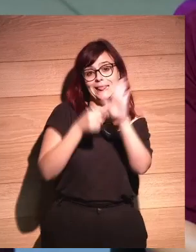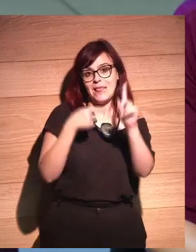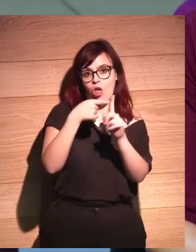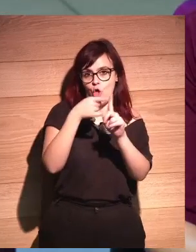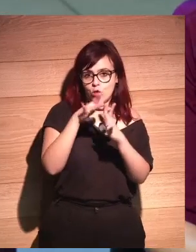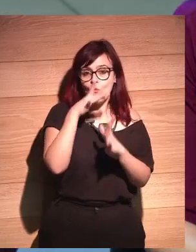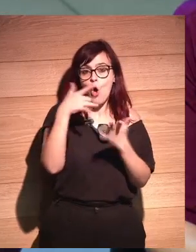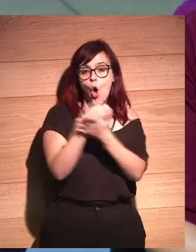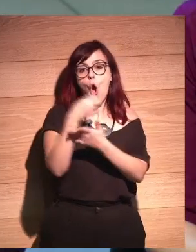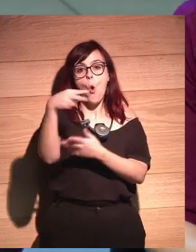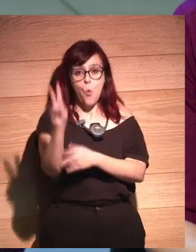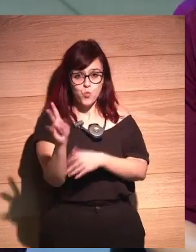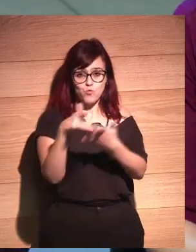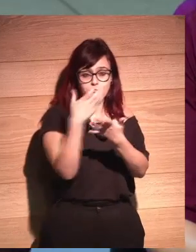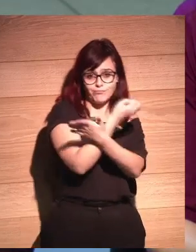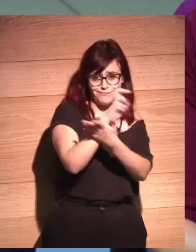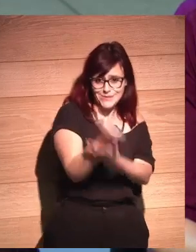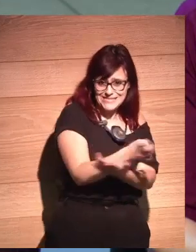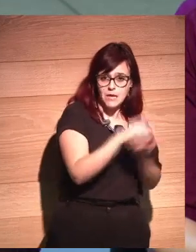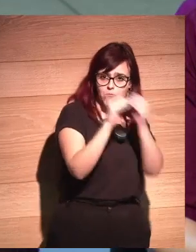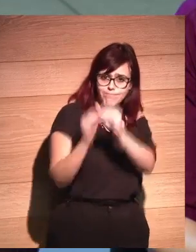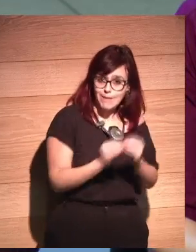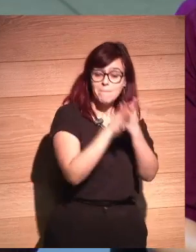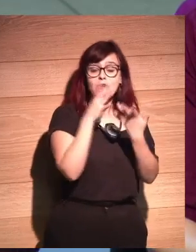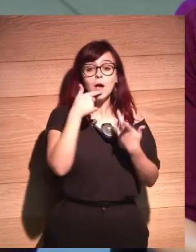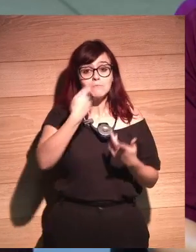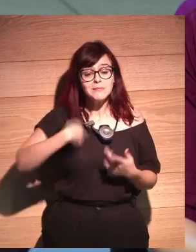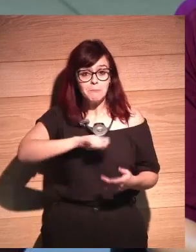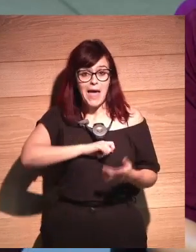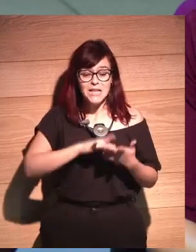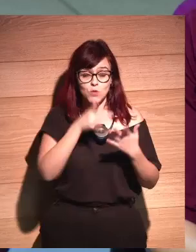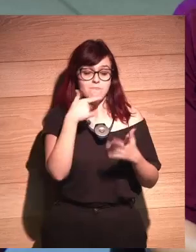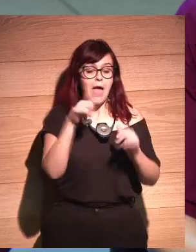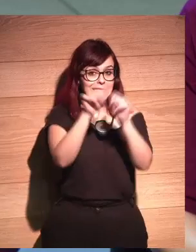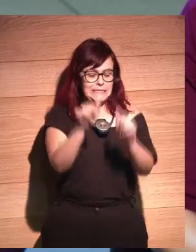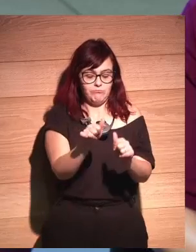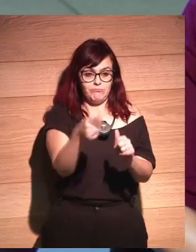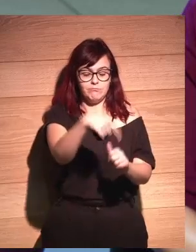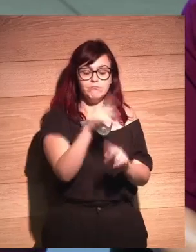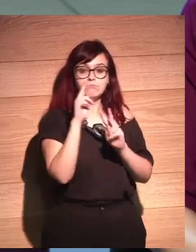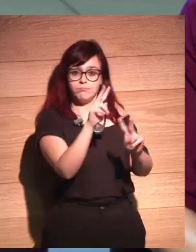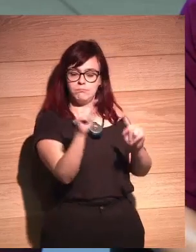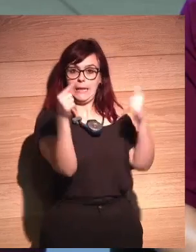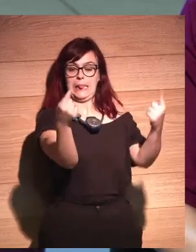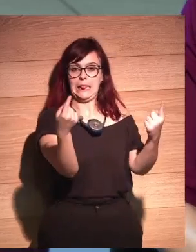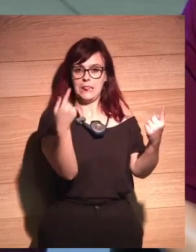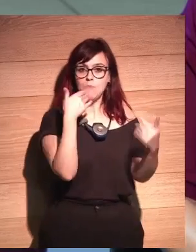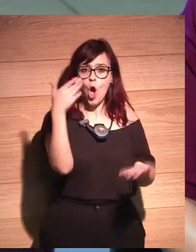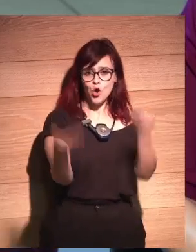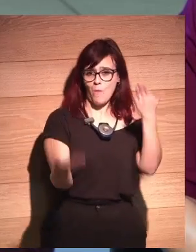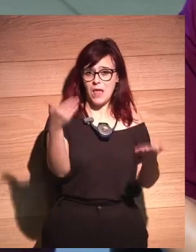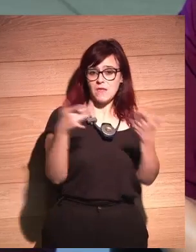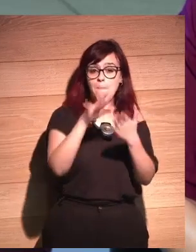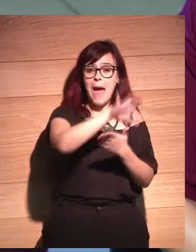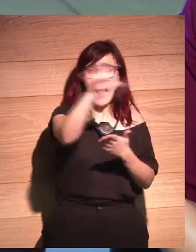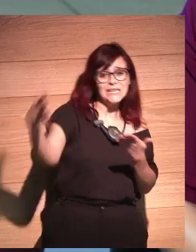SDGs. This is based on different indicators that have been agreed upon with United Nations, but